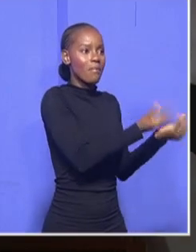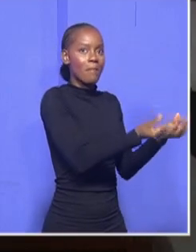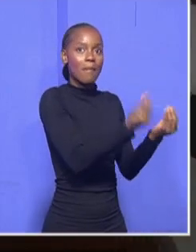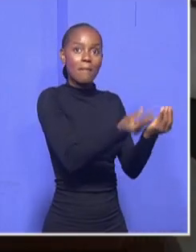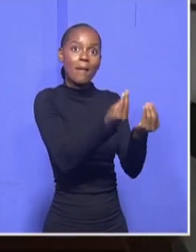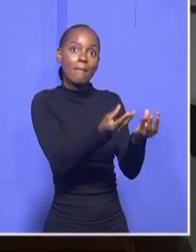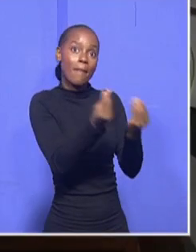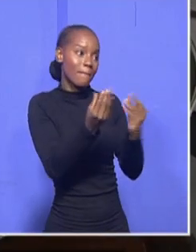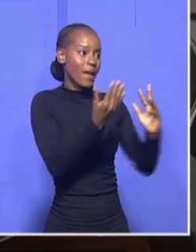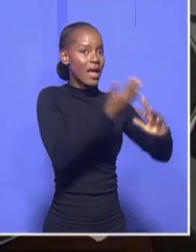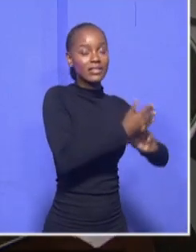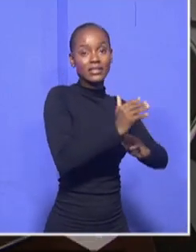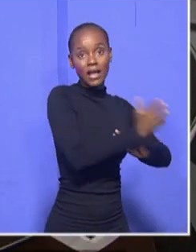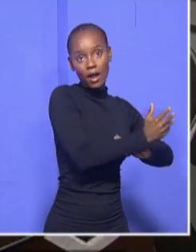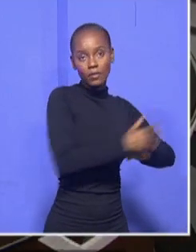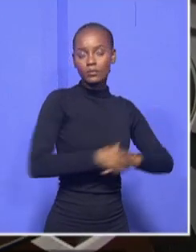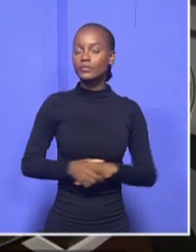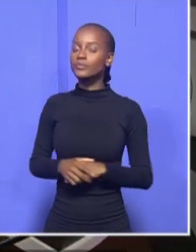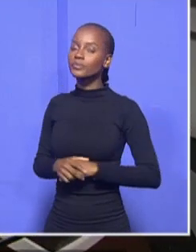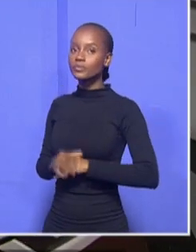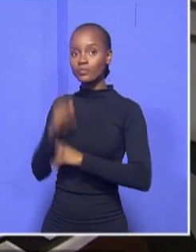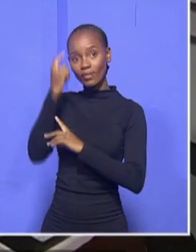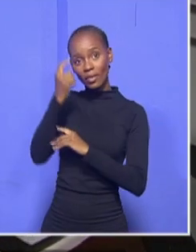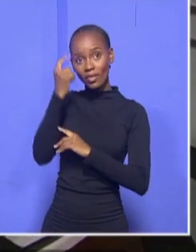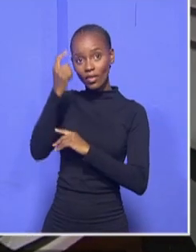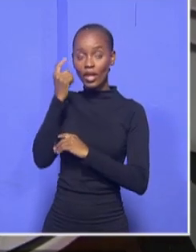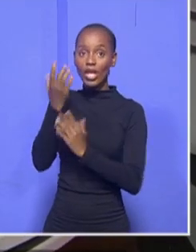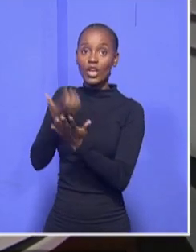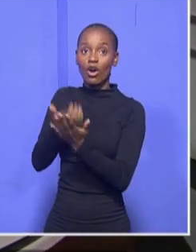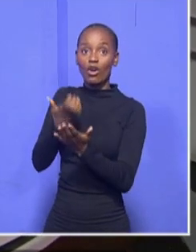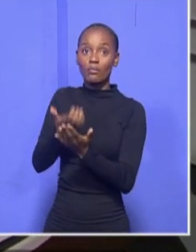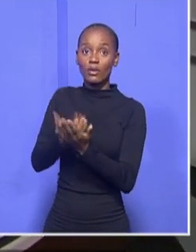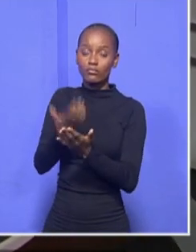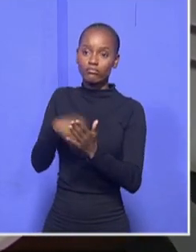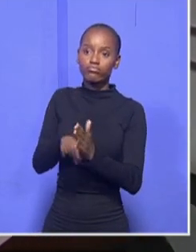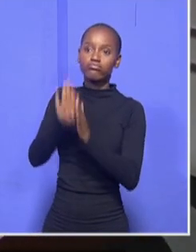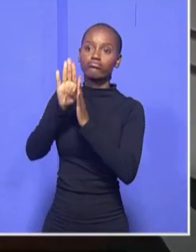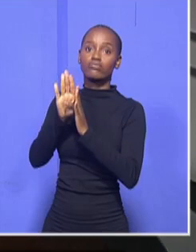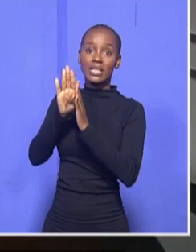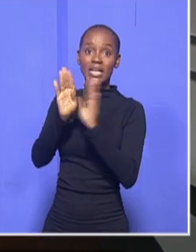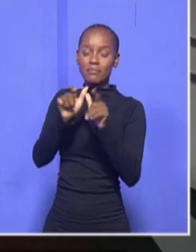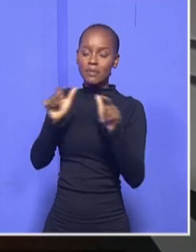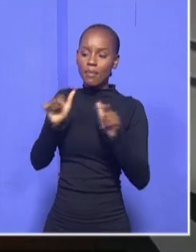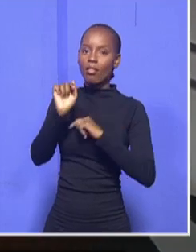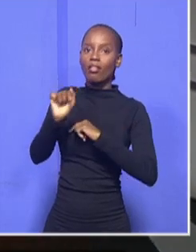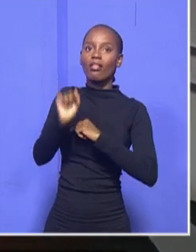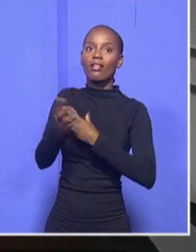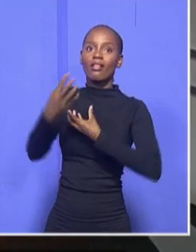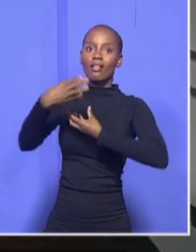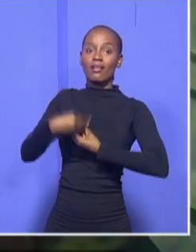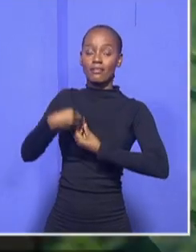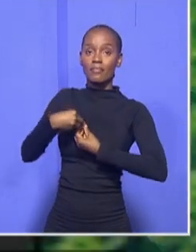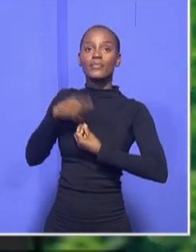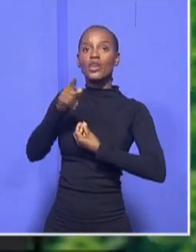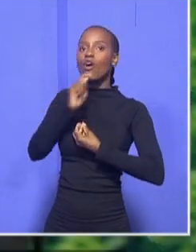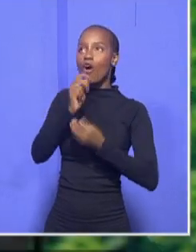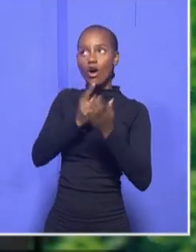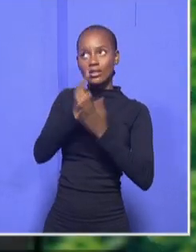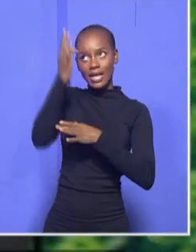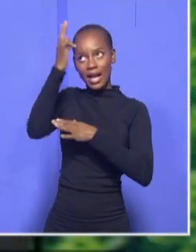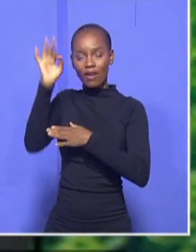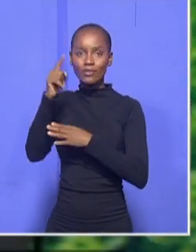accesses solar energy? So I think it's the economies of scale. The more it gets adopted, the more people play their part. So government has a big part to play in